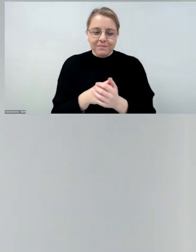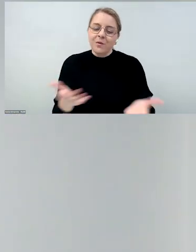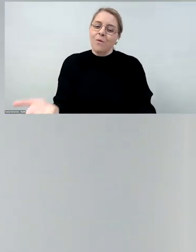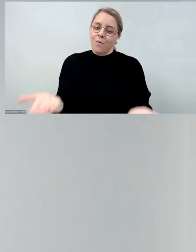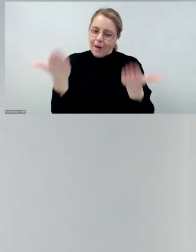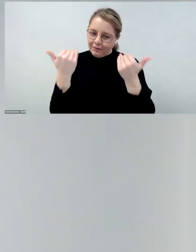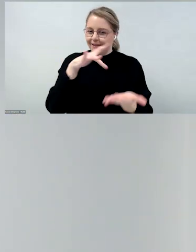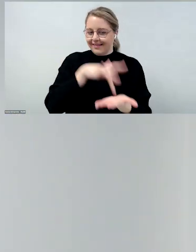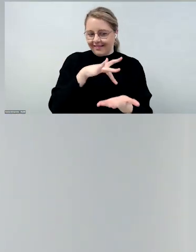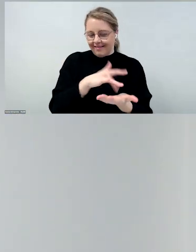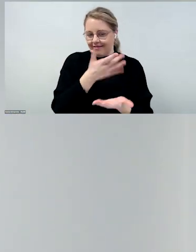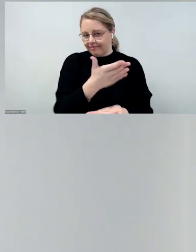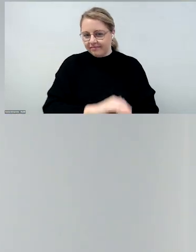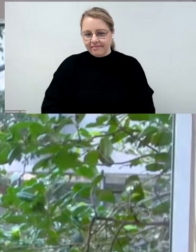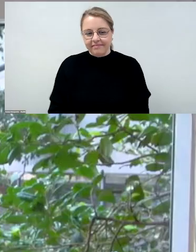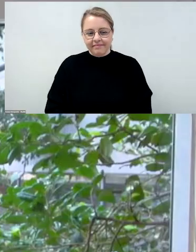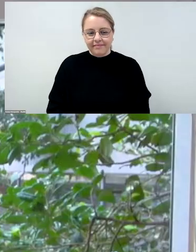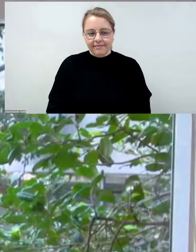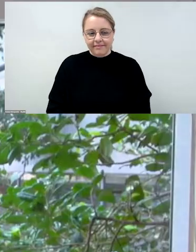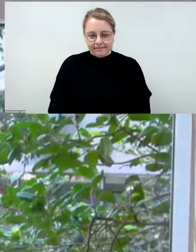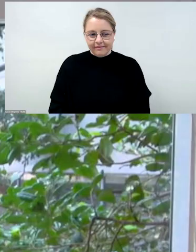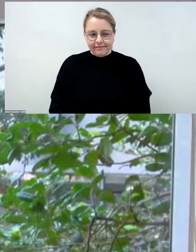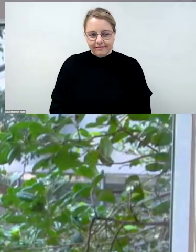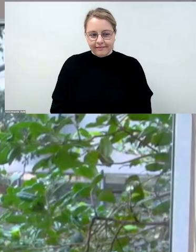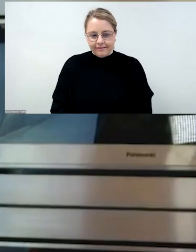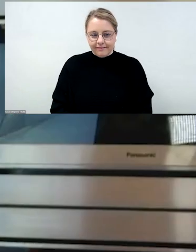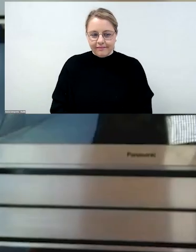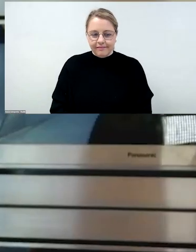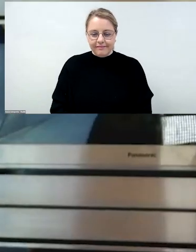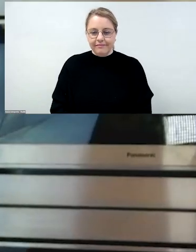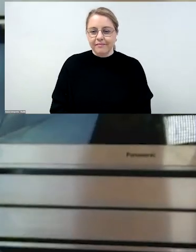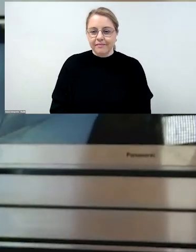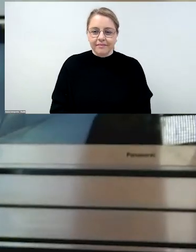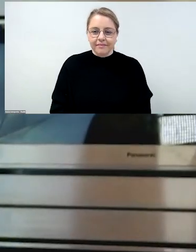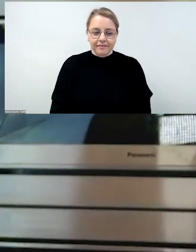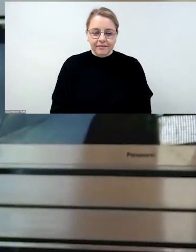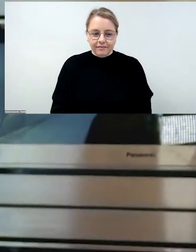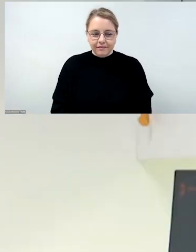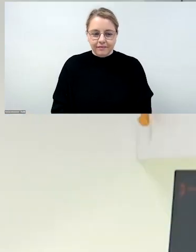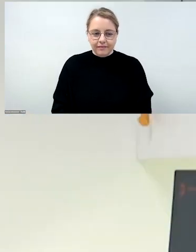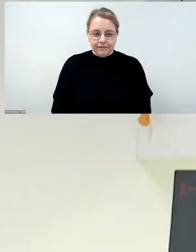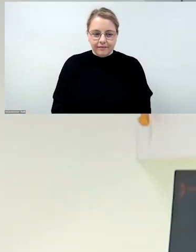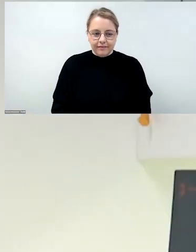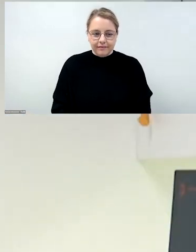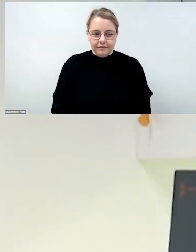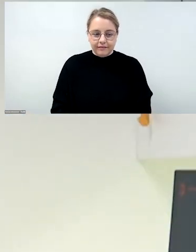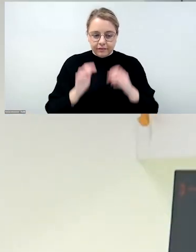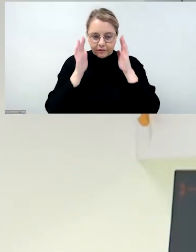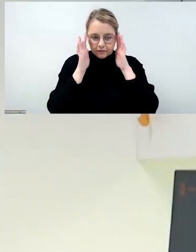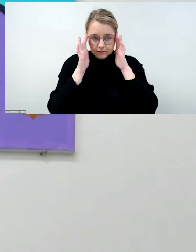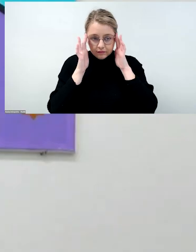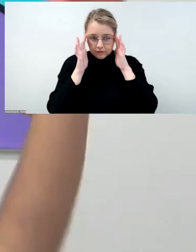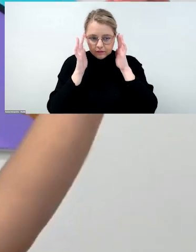Welcome to the centre. Welcome to the centre. Welcome to the centre. Welcome to